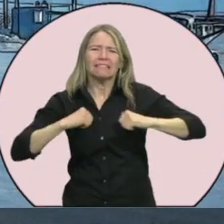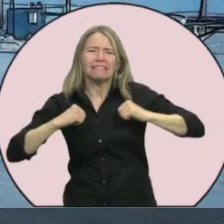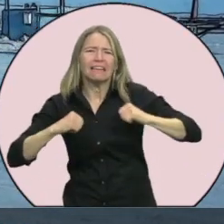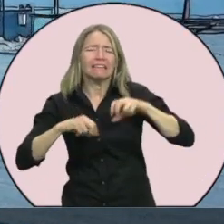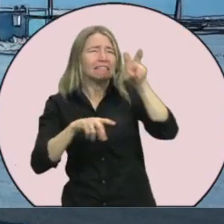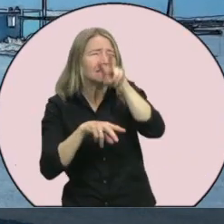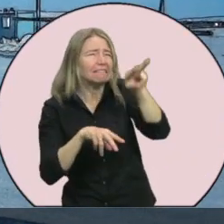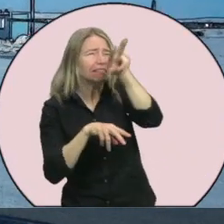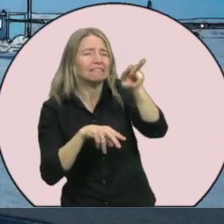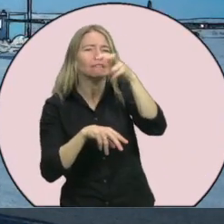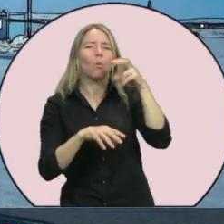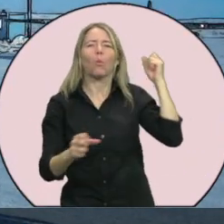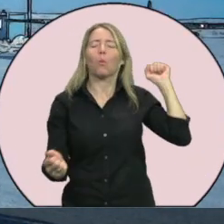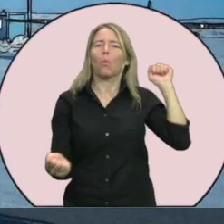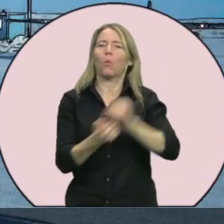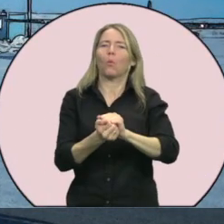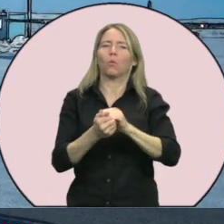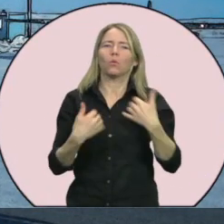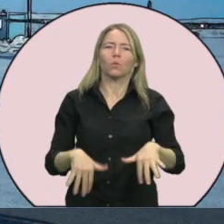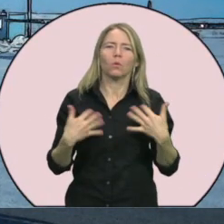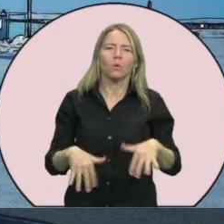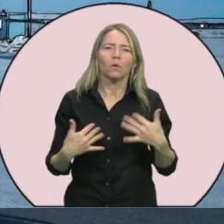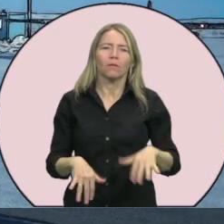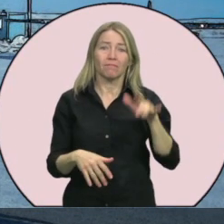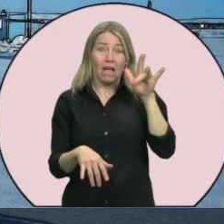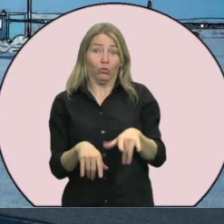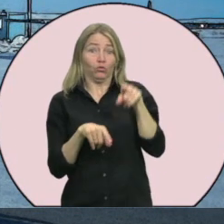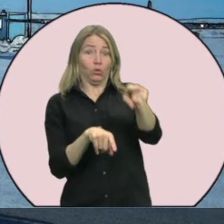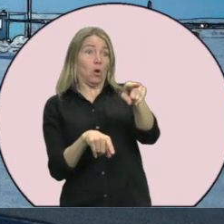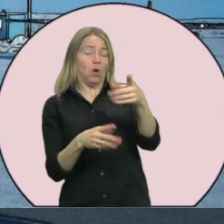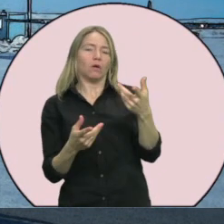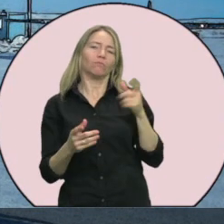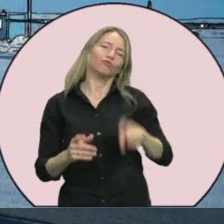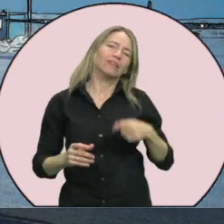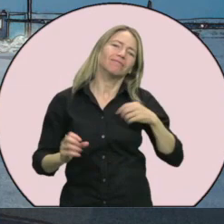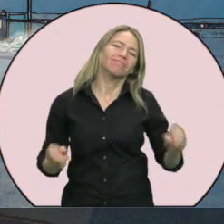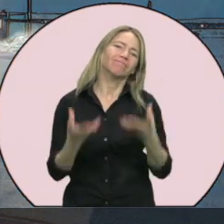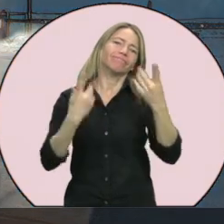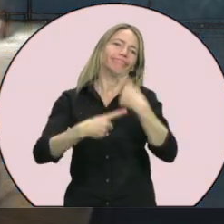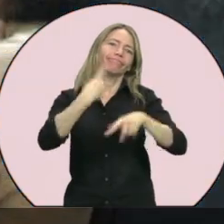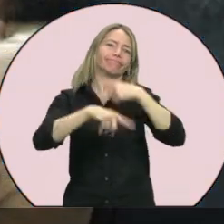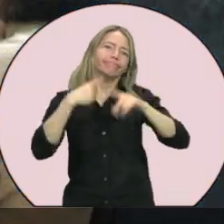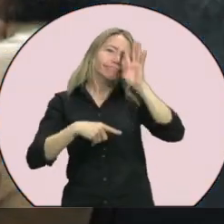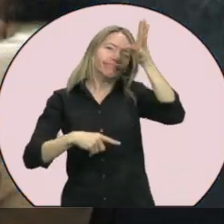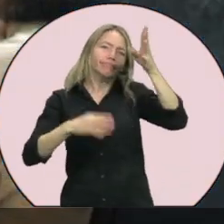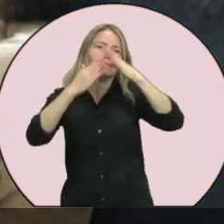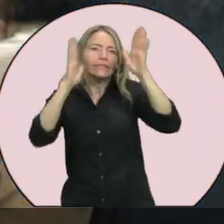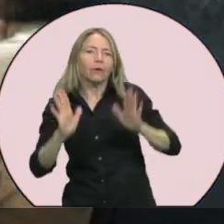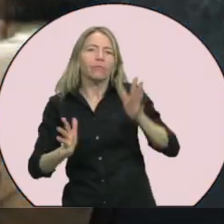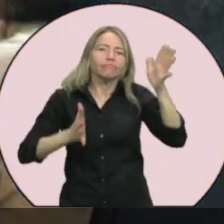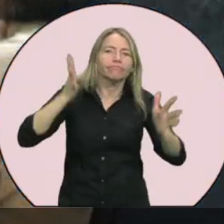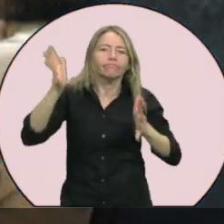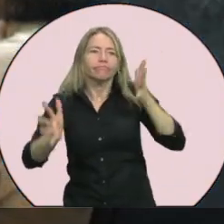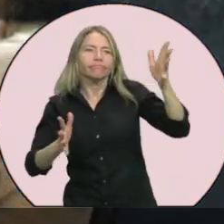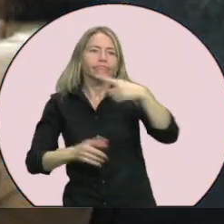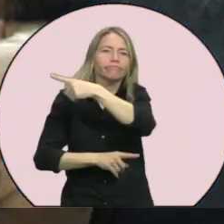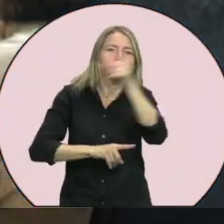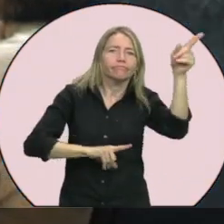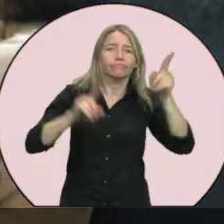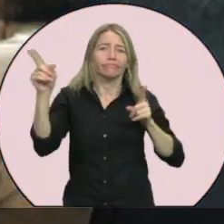trying to figure out some of their lip reading was very difficult. So as a result of that, we actually, right at that time,